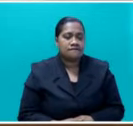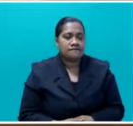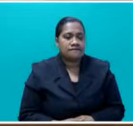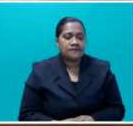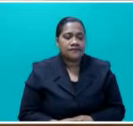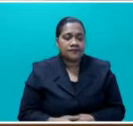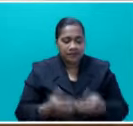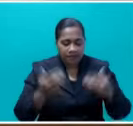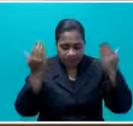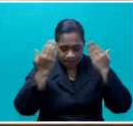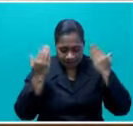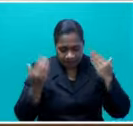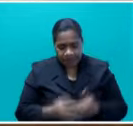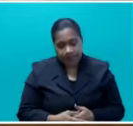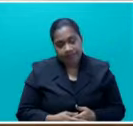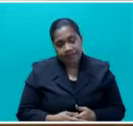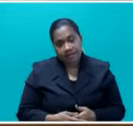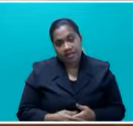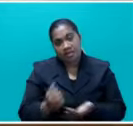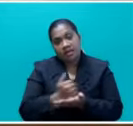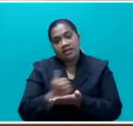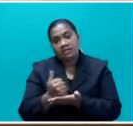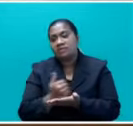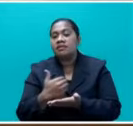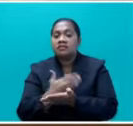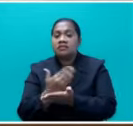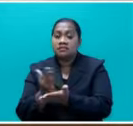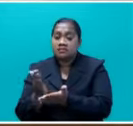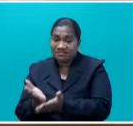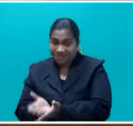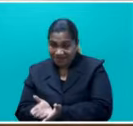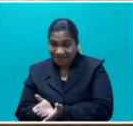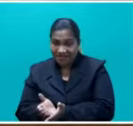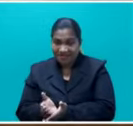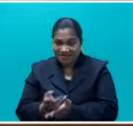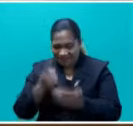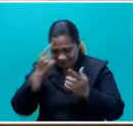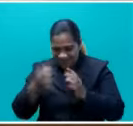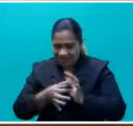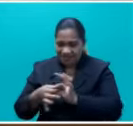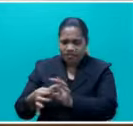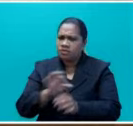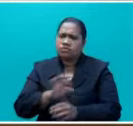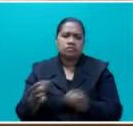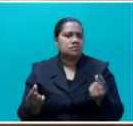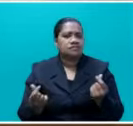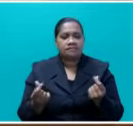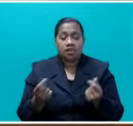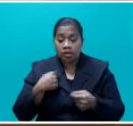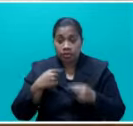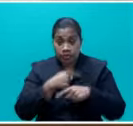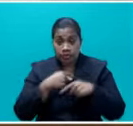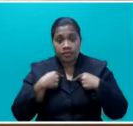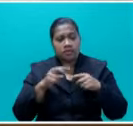Mr. Speaker, collective action by sharing sovereignty has never been easy. As we look to the future, we see